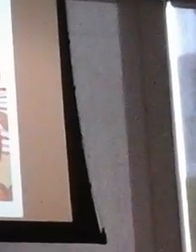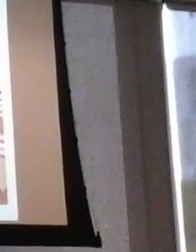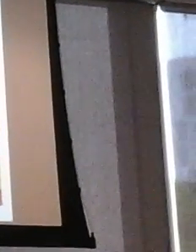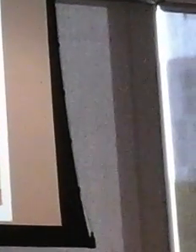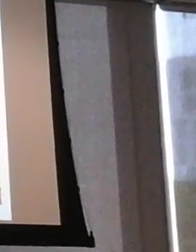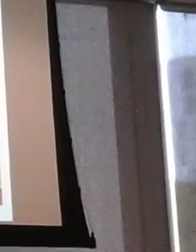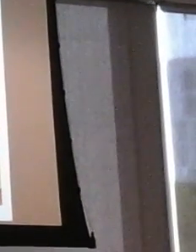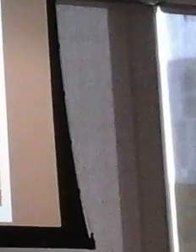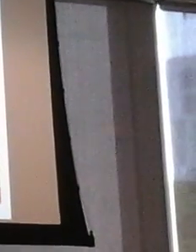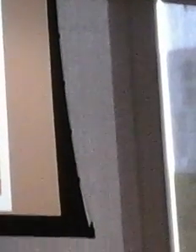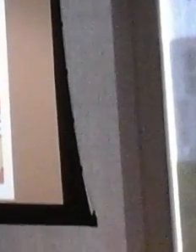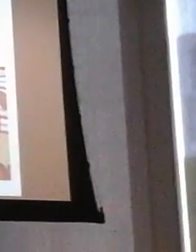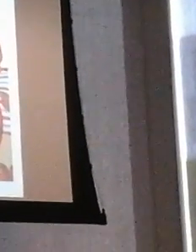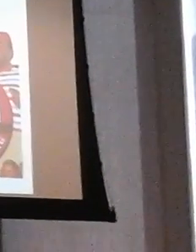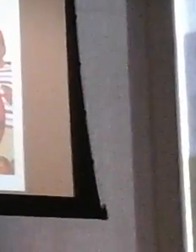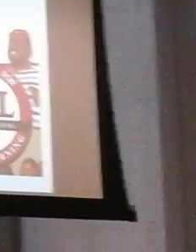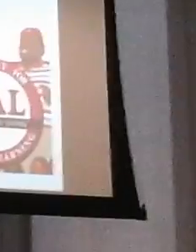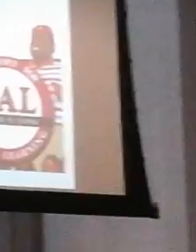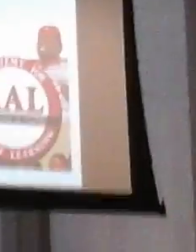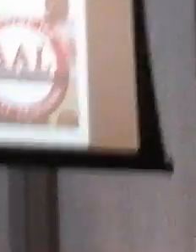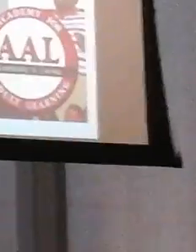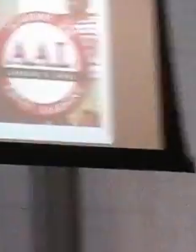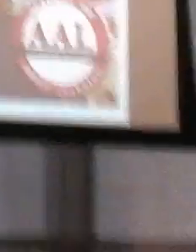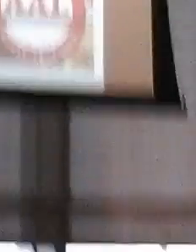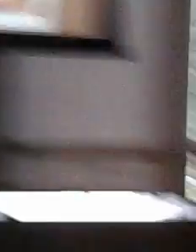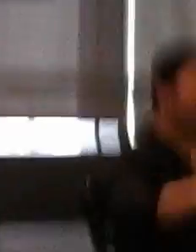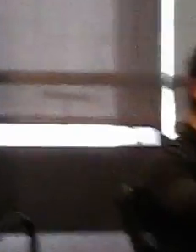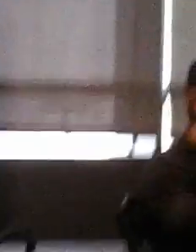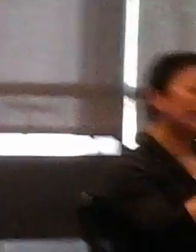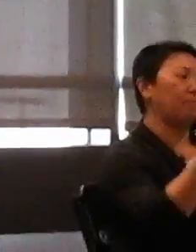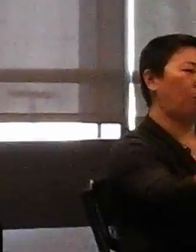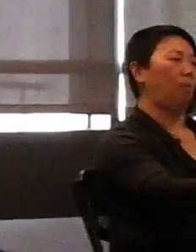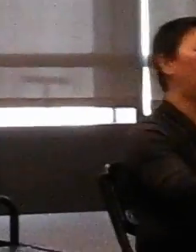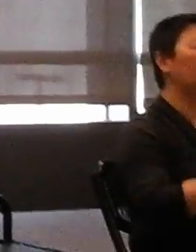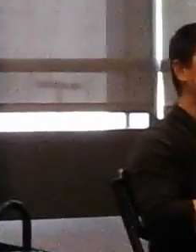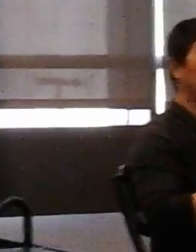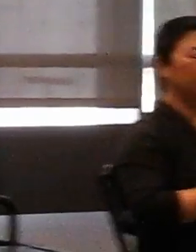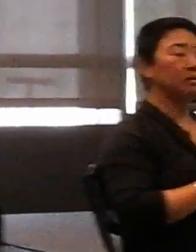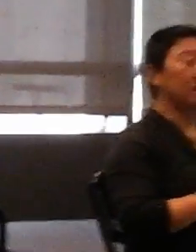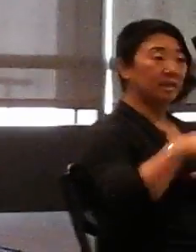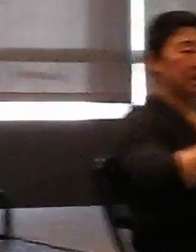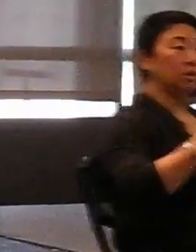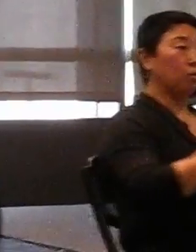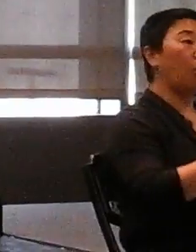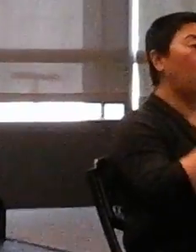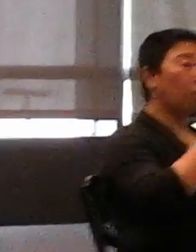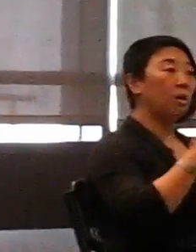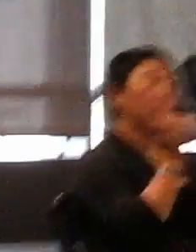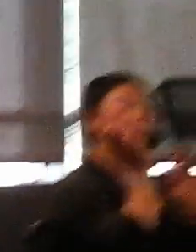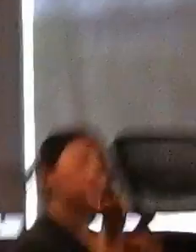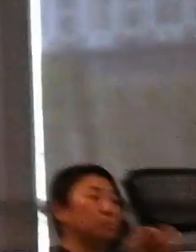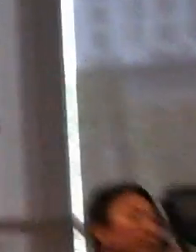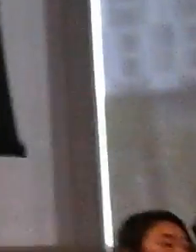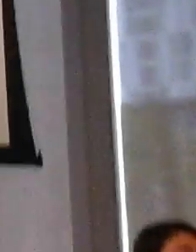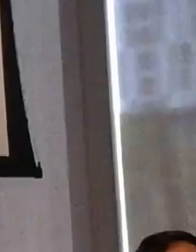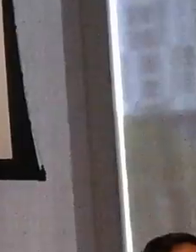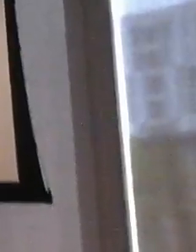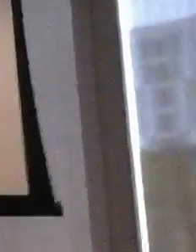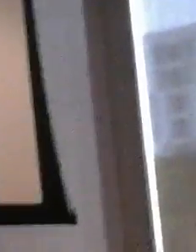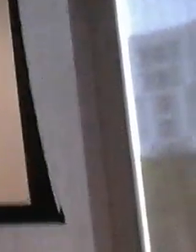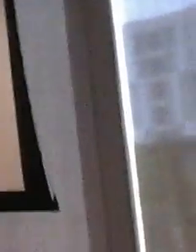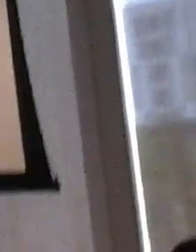annual Autimn Nelson Dynamic Team Award. This award will be presented annually to a mentor